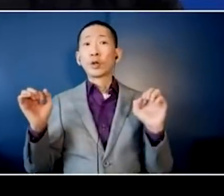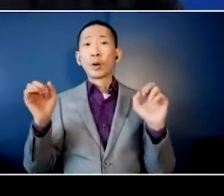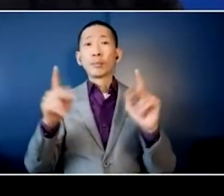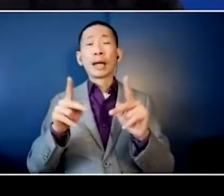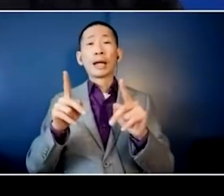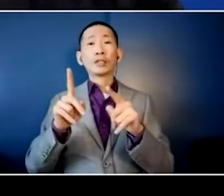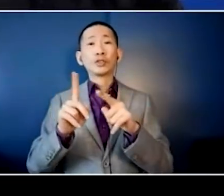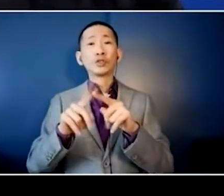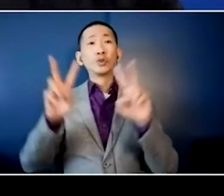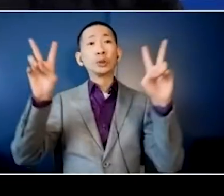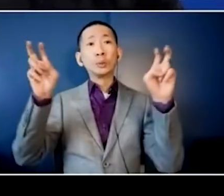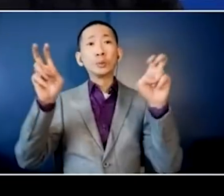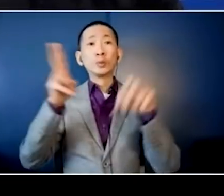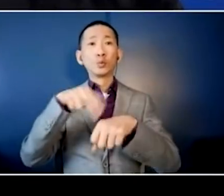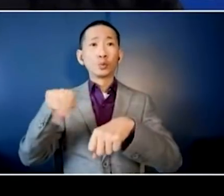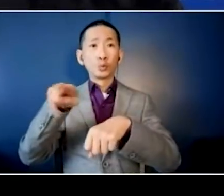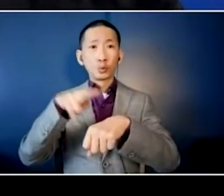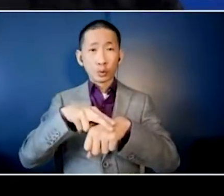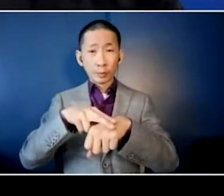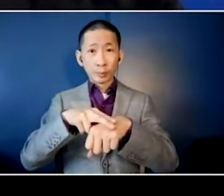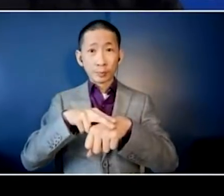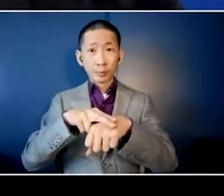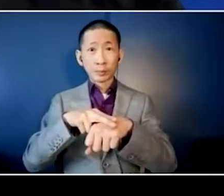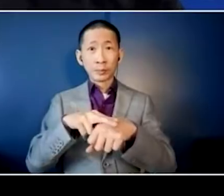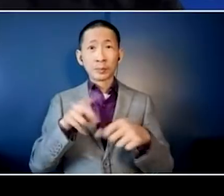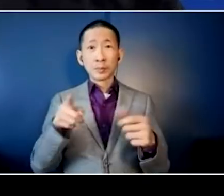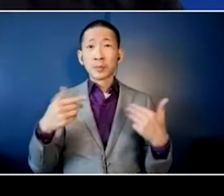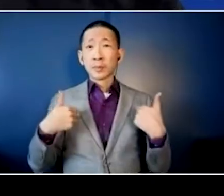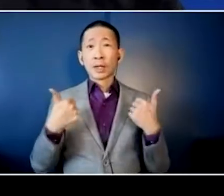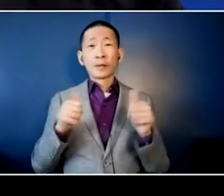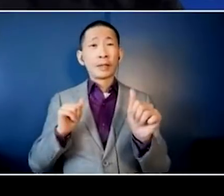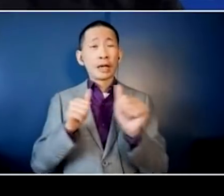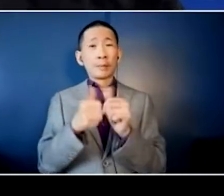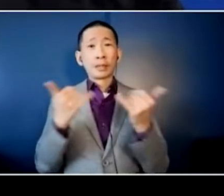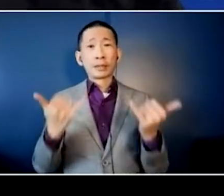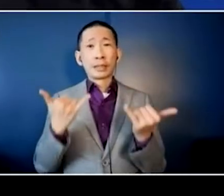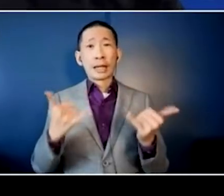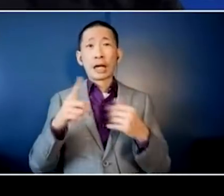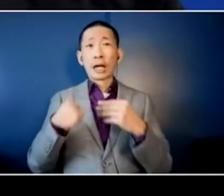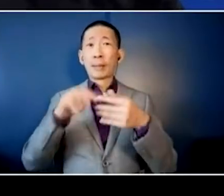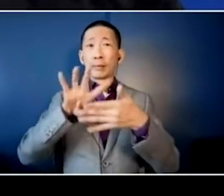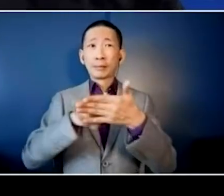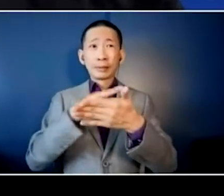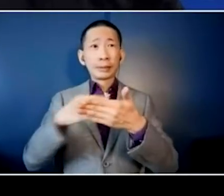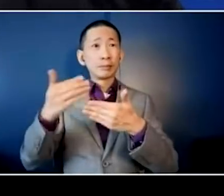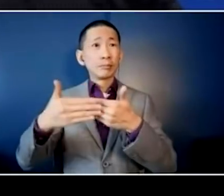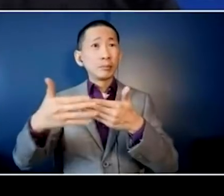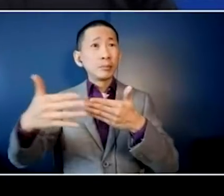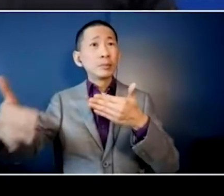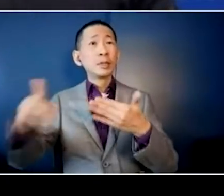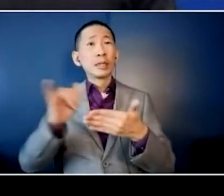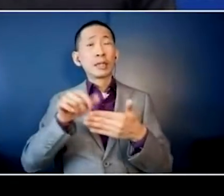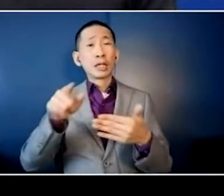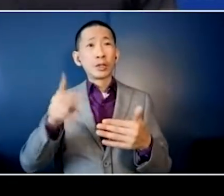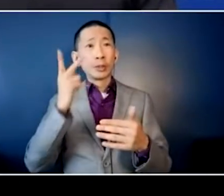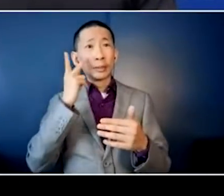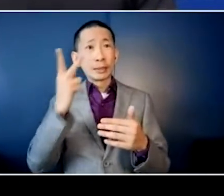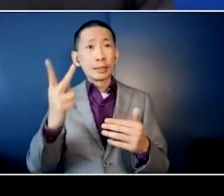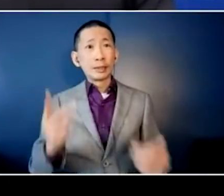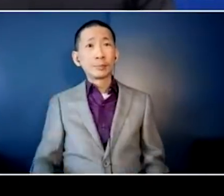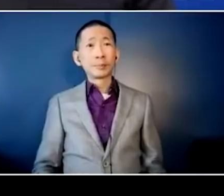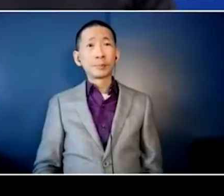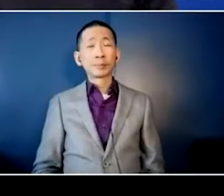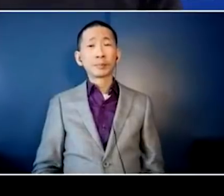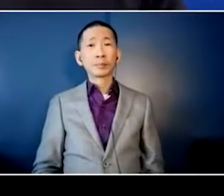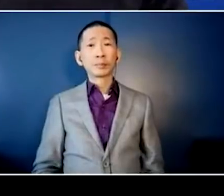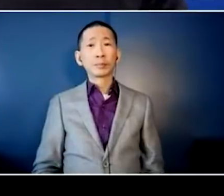of normalcy. Are there any updates right now on the timeline that you are seeing from your end? Well,